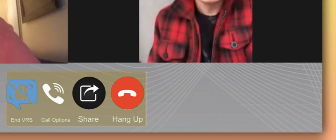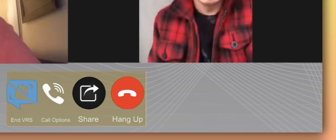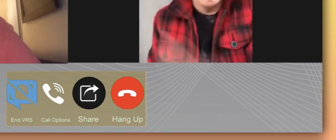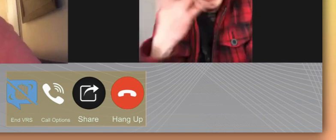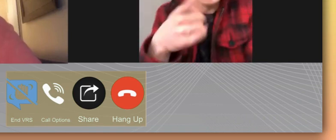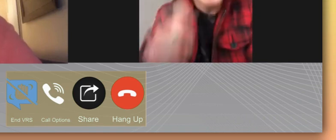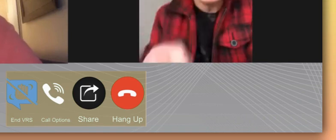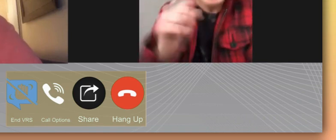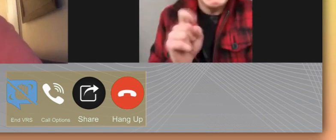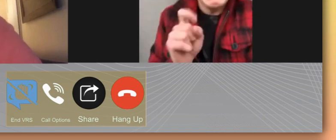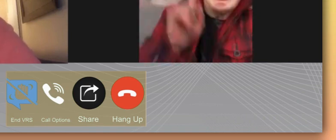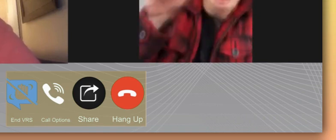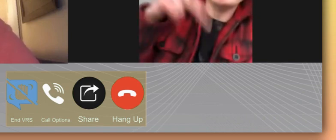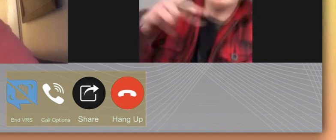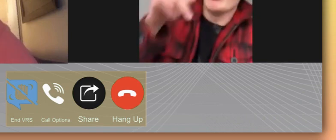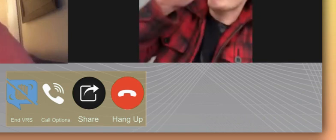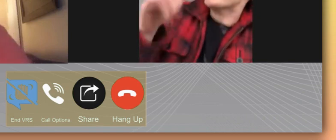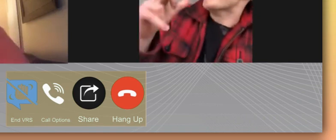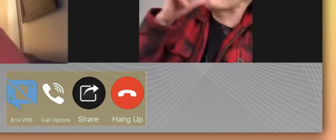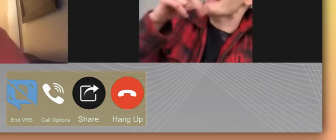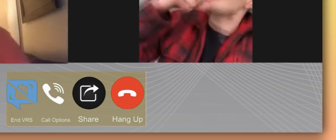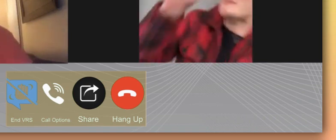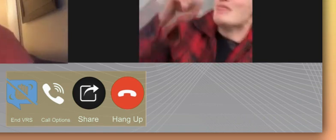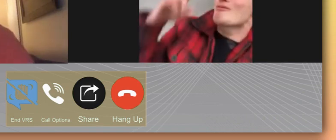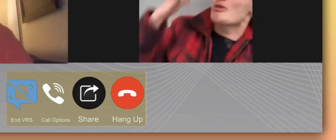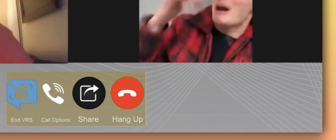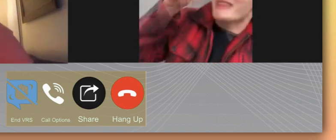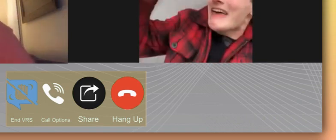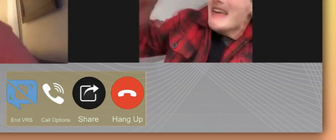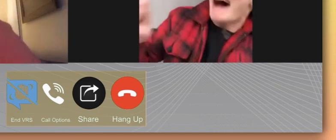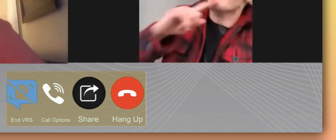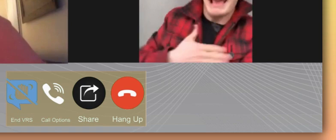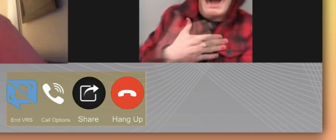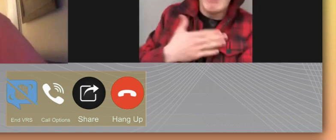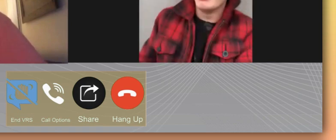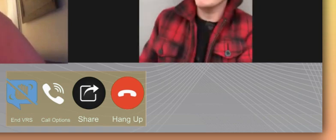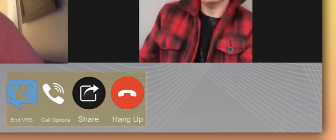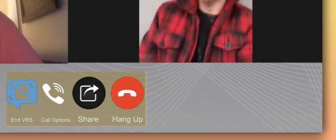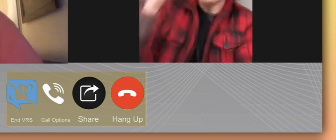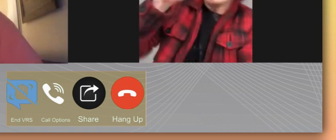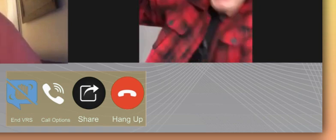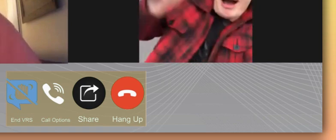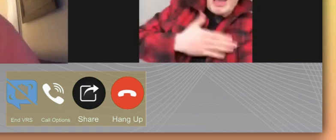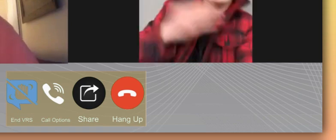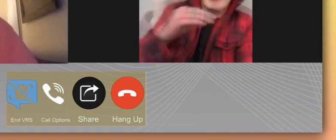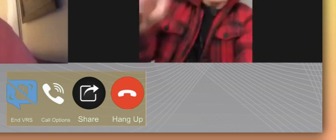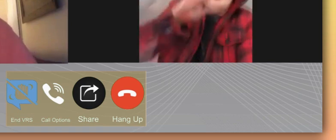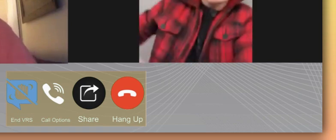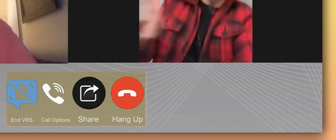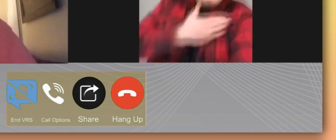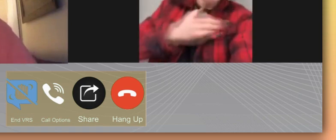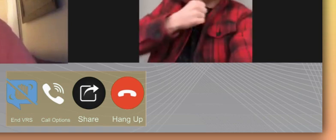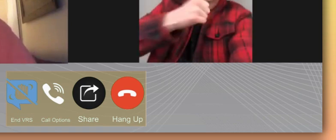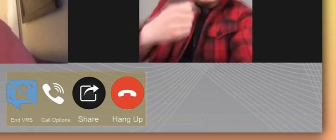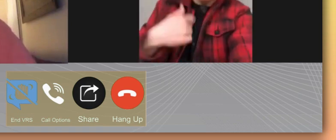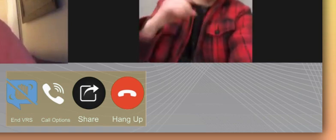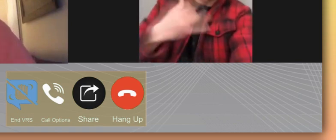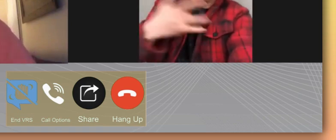Why do you have to follow the rules? Why? So you can keep them happy? The people up there